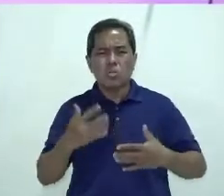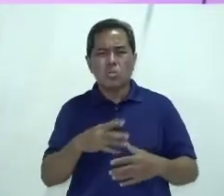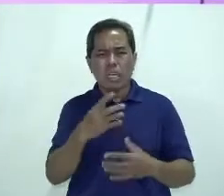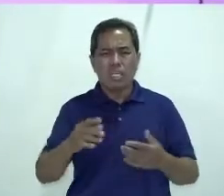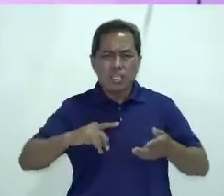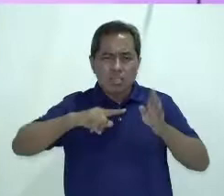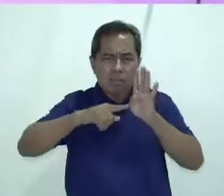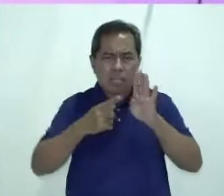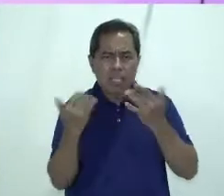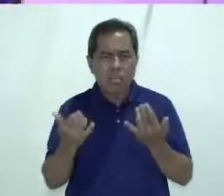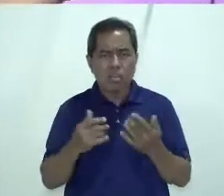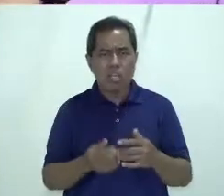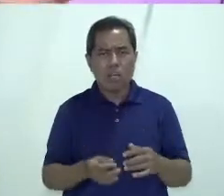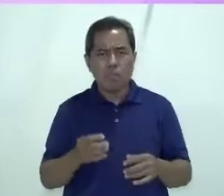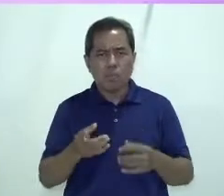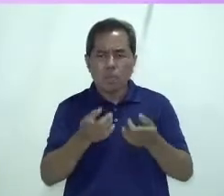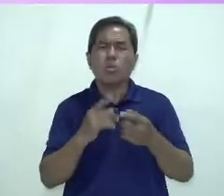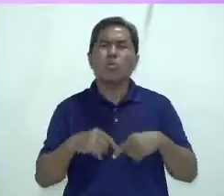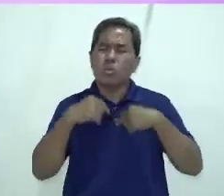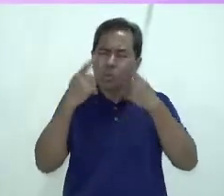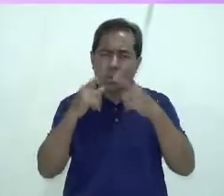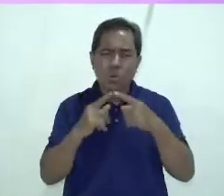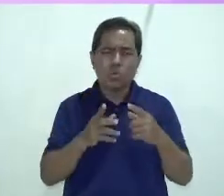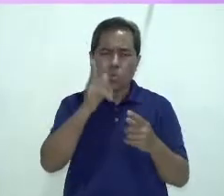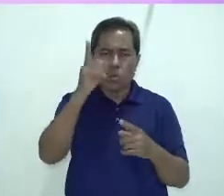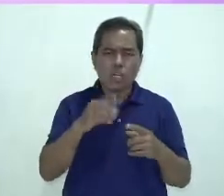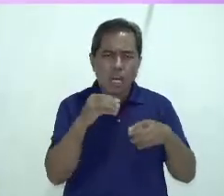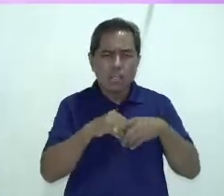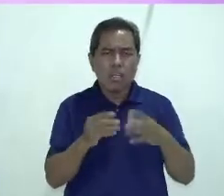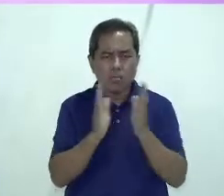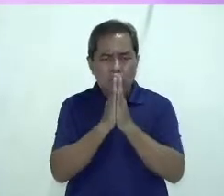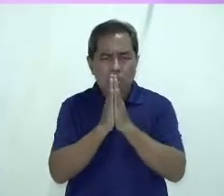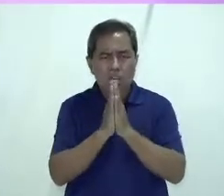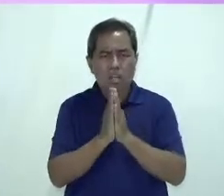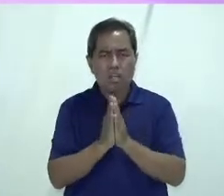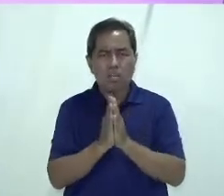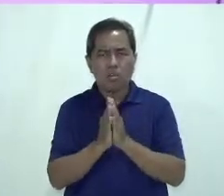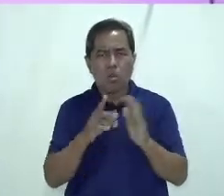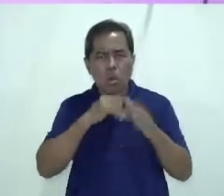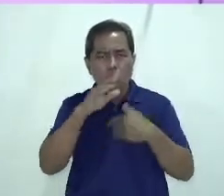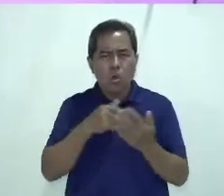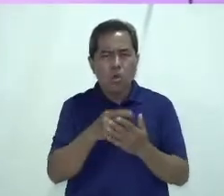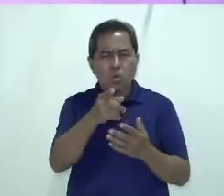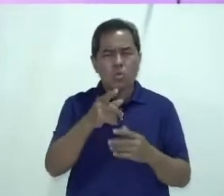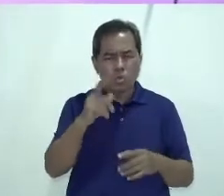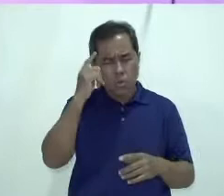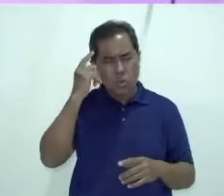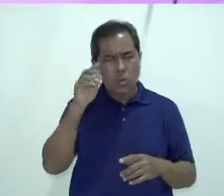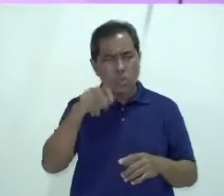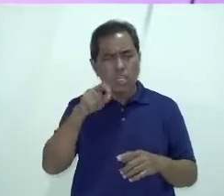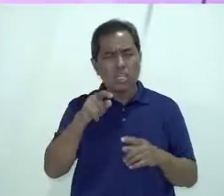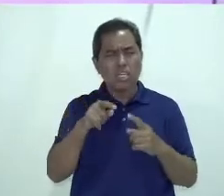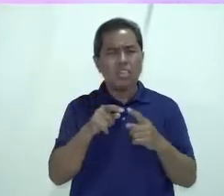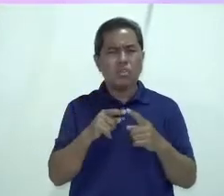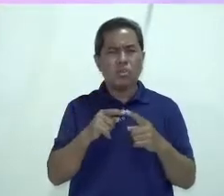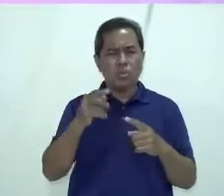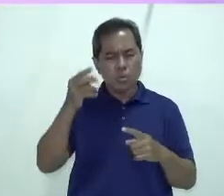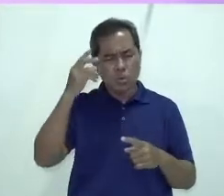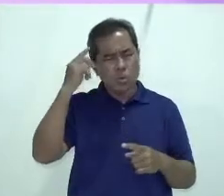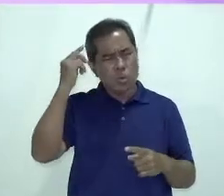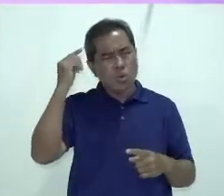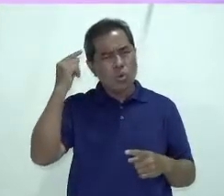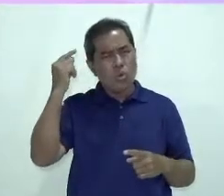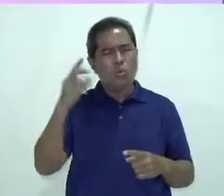begin today. Would you come to Him right now in prayer? All that you need to do is to trust in Him. To say, Lord God, I believe in